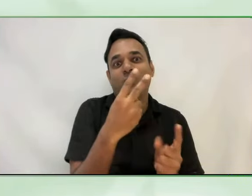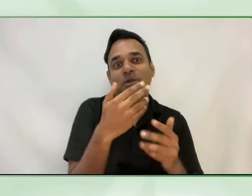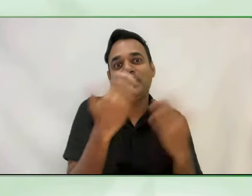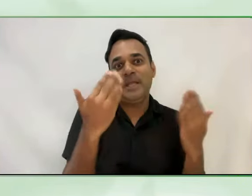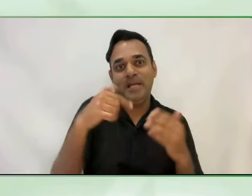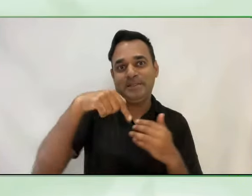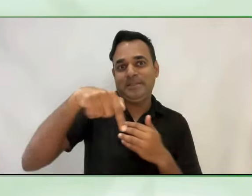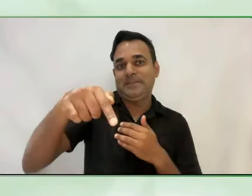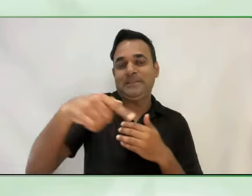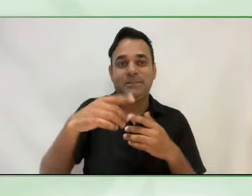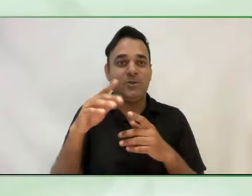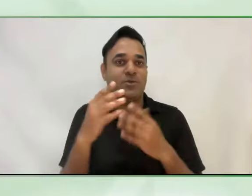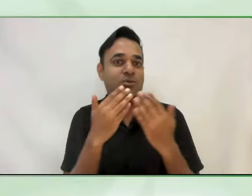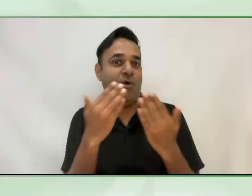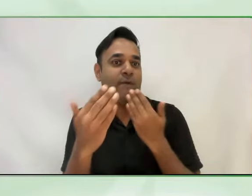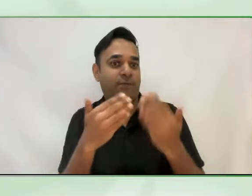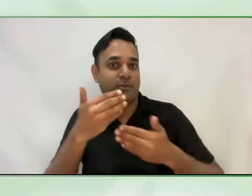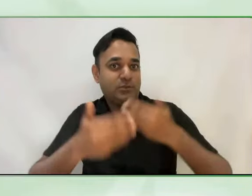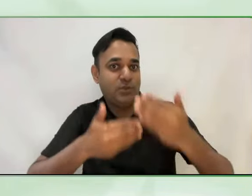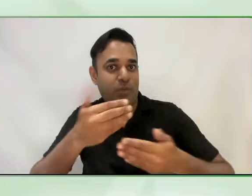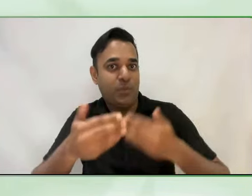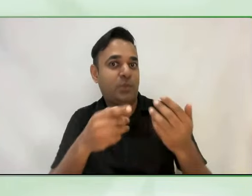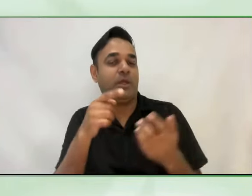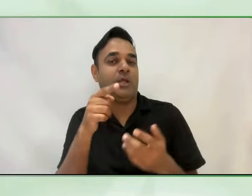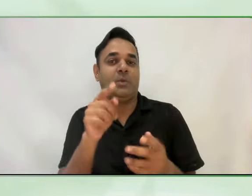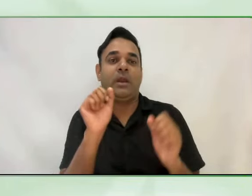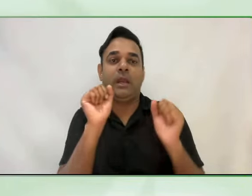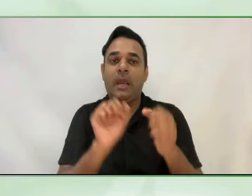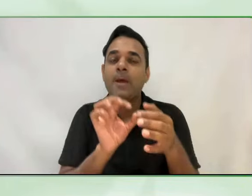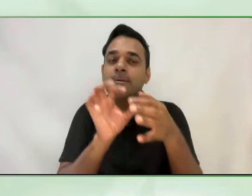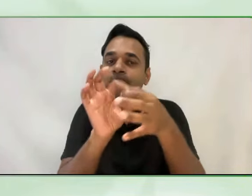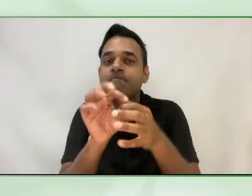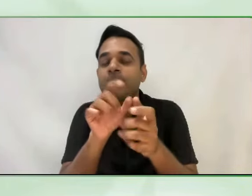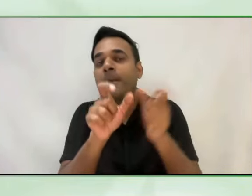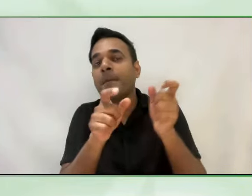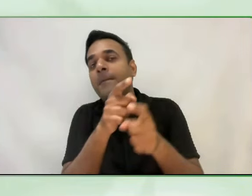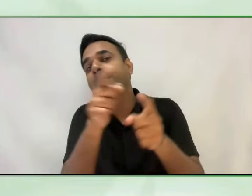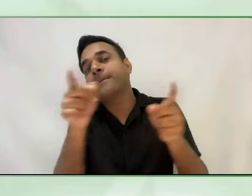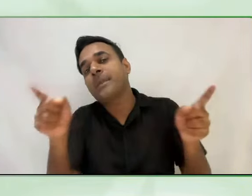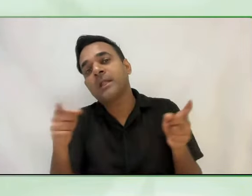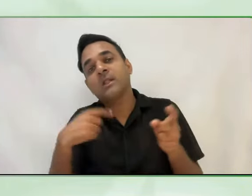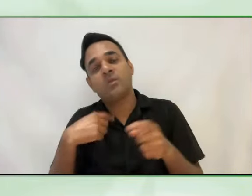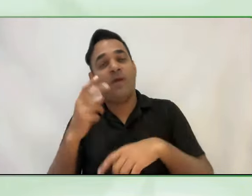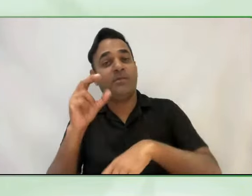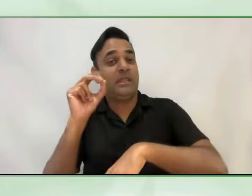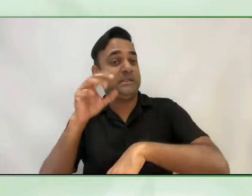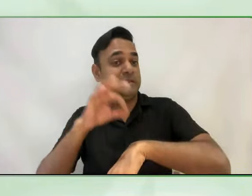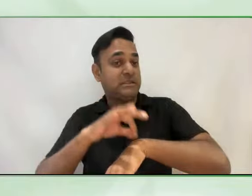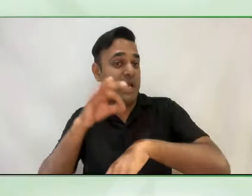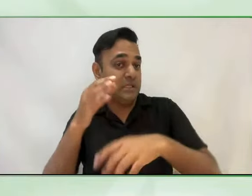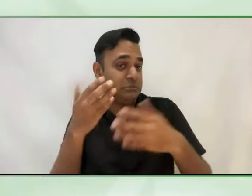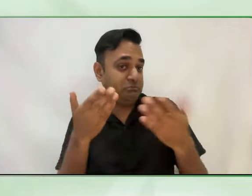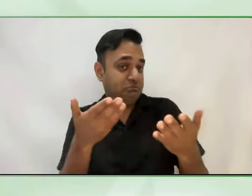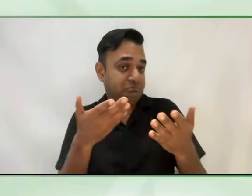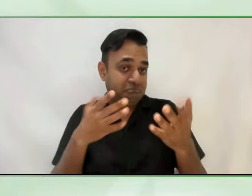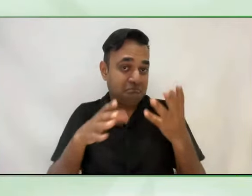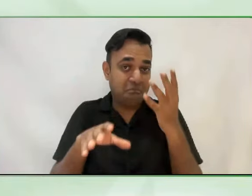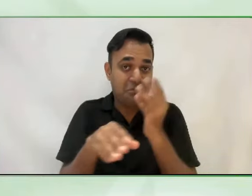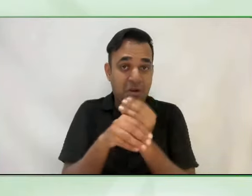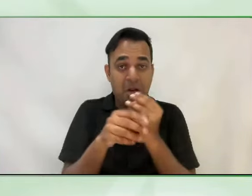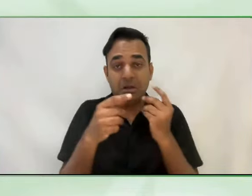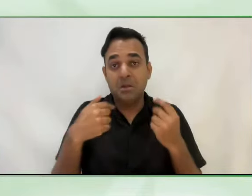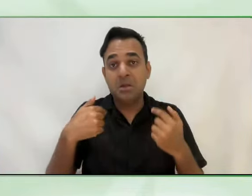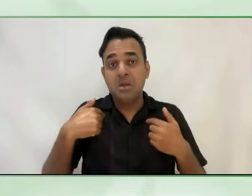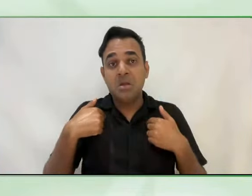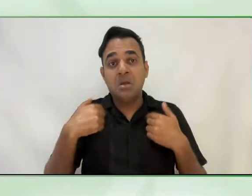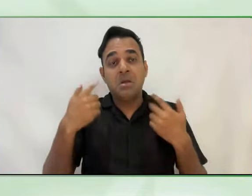climate, people worry about making these arguments, but I actually think this is a business argument. You know, when we